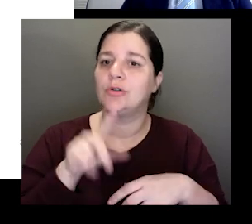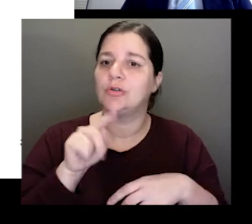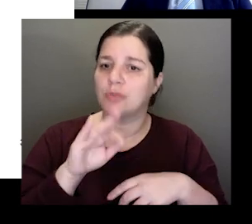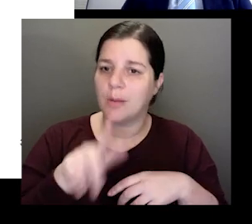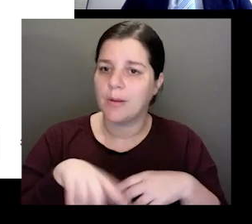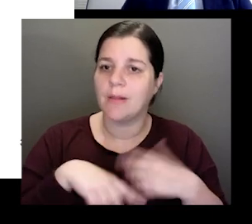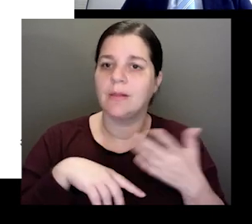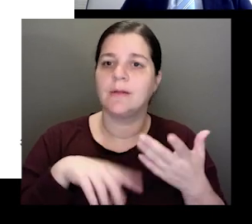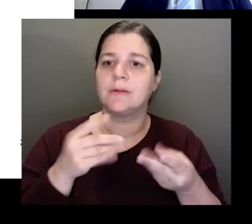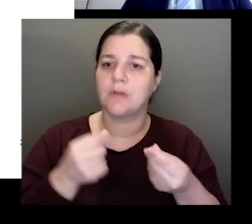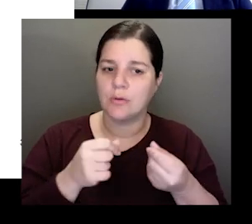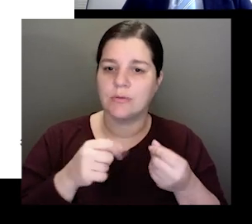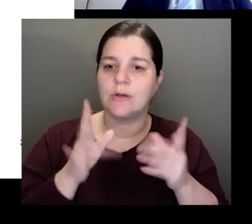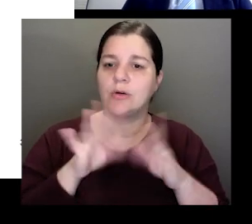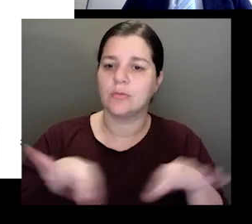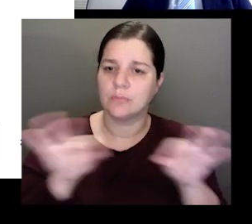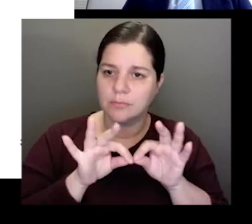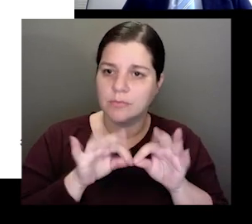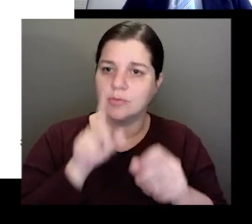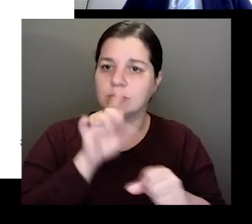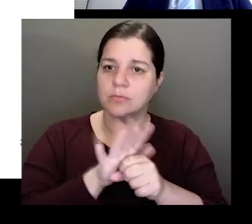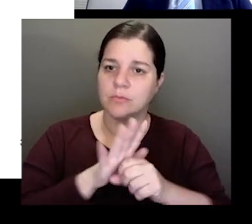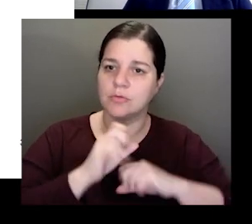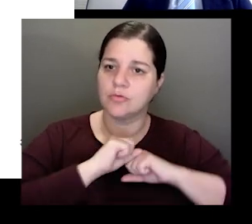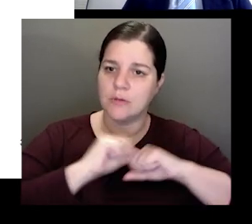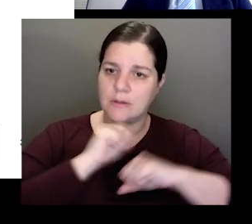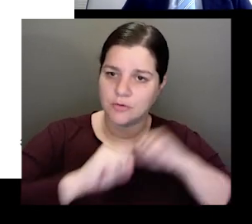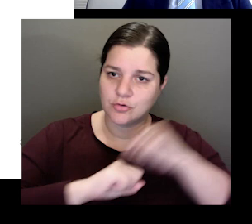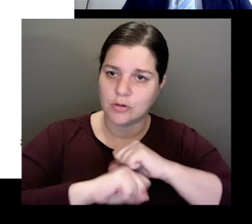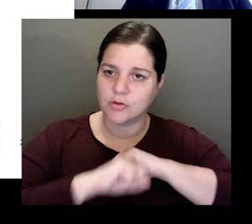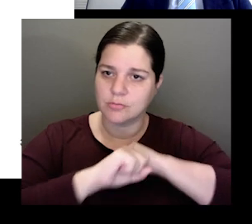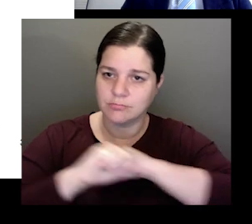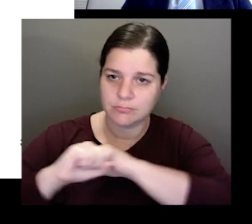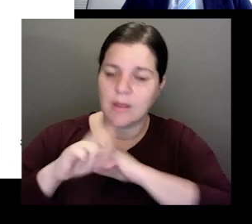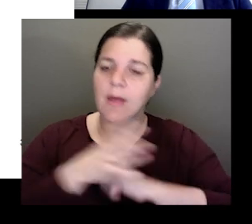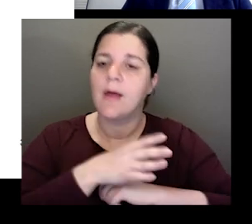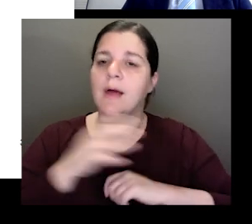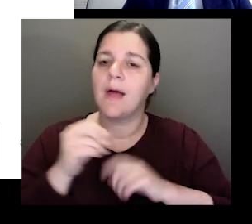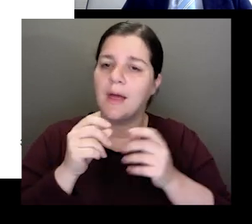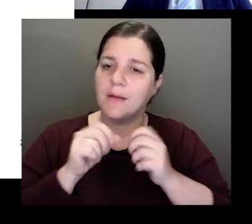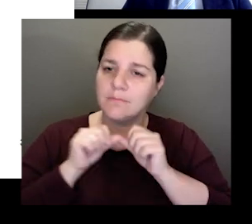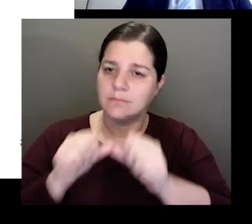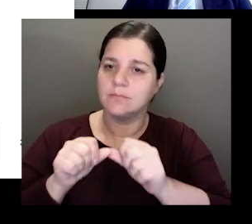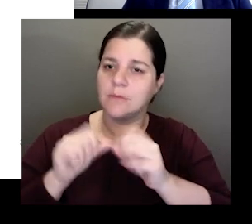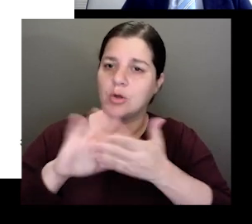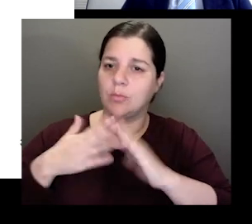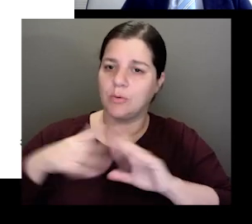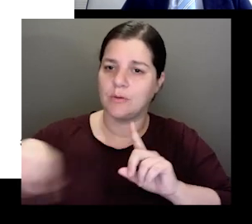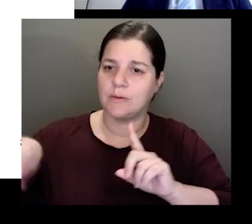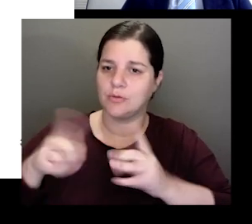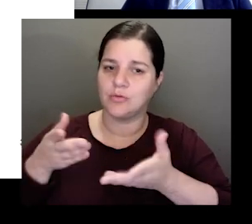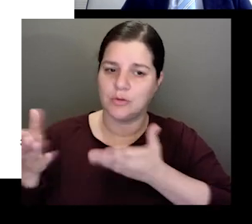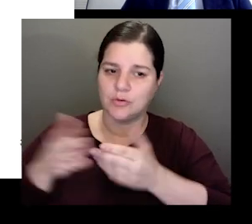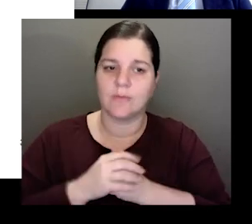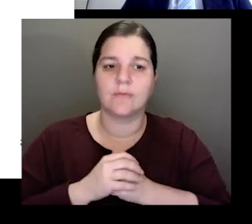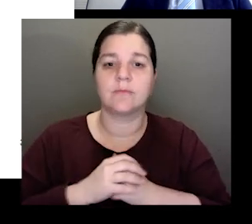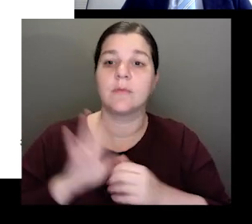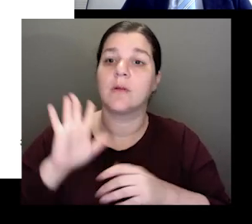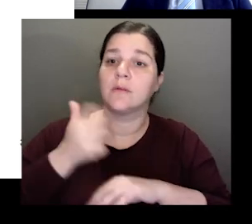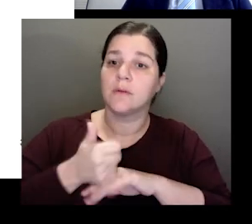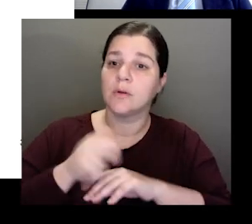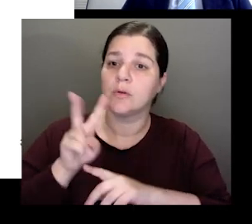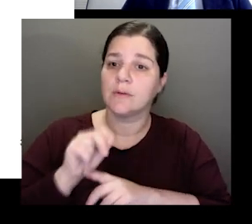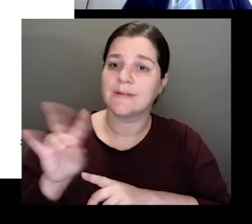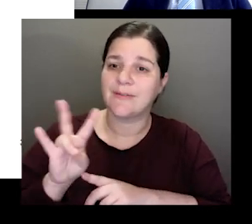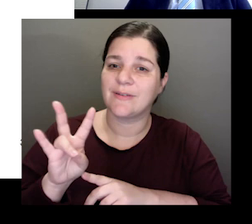critical infrastructure and ensuring the resilience of communities that they serve. Formed in April 2007, the State, Local, Tribal,